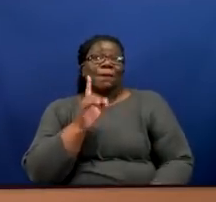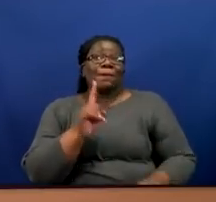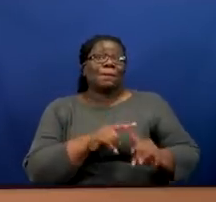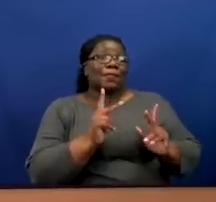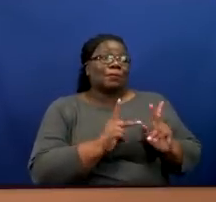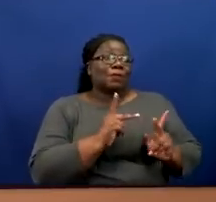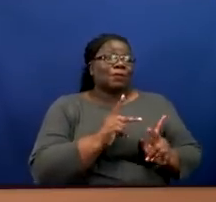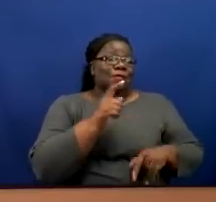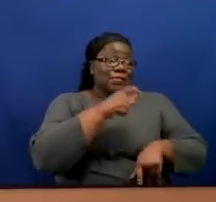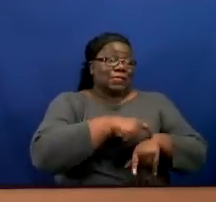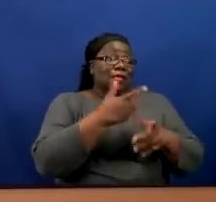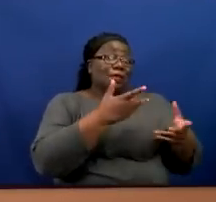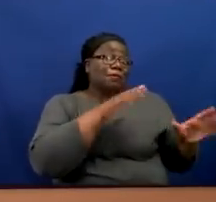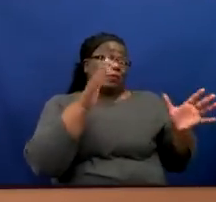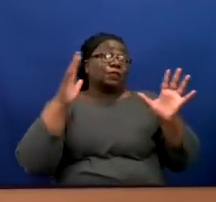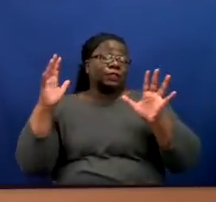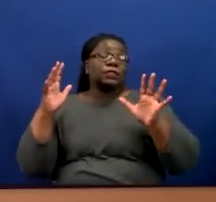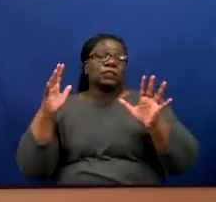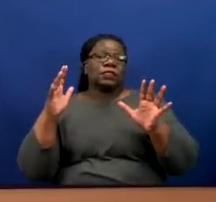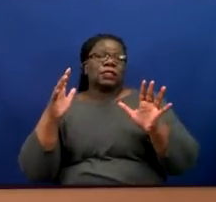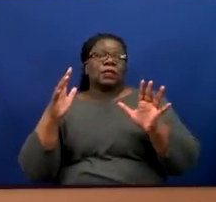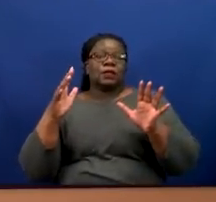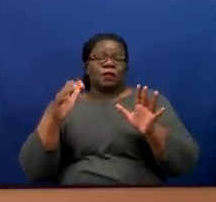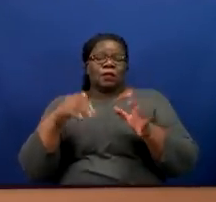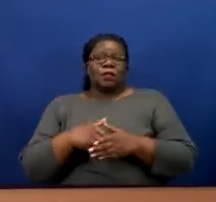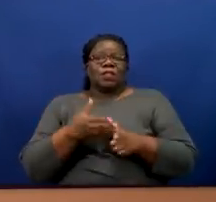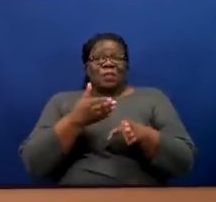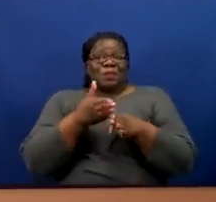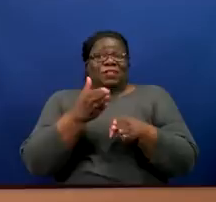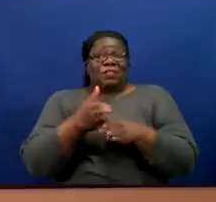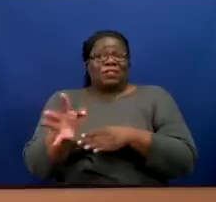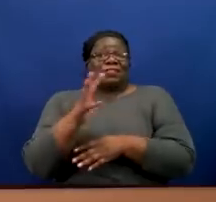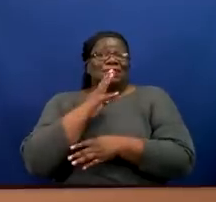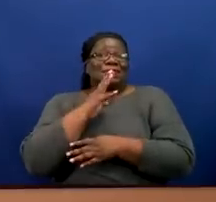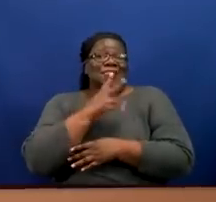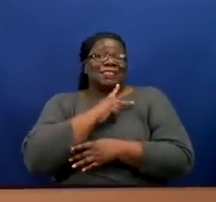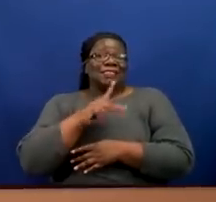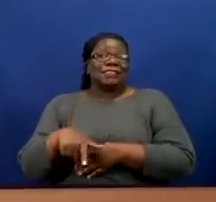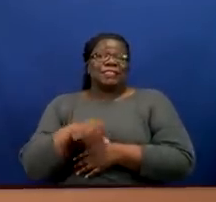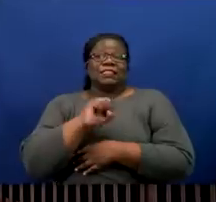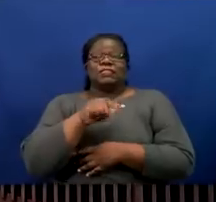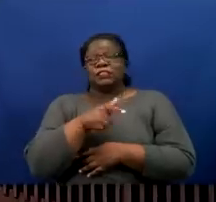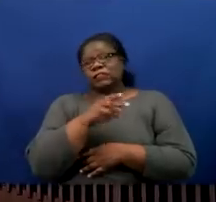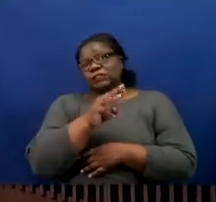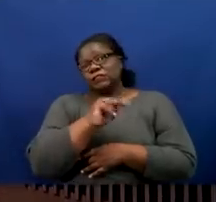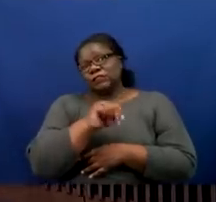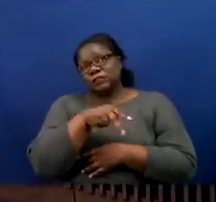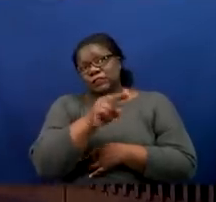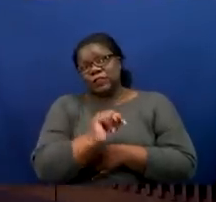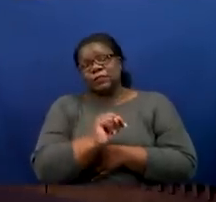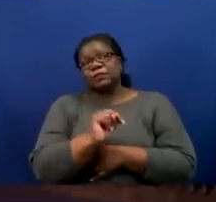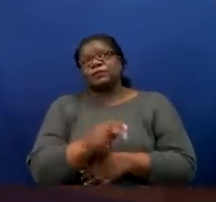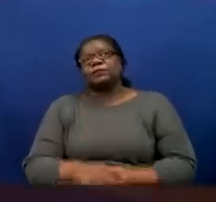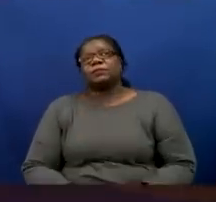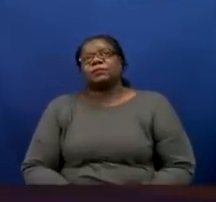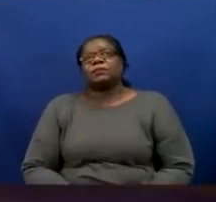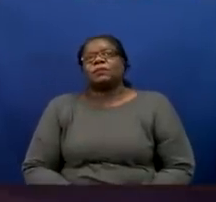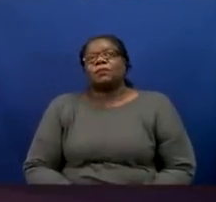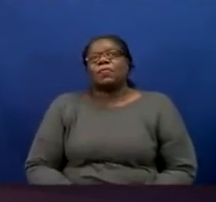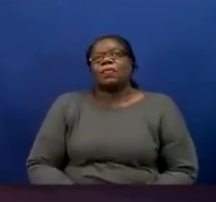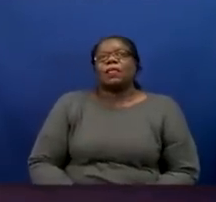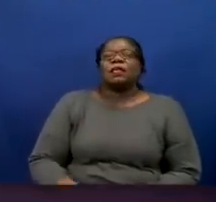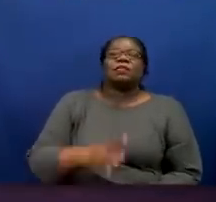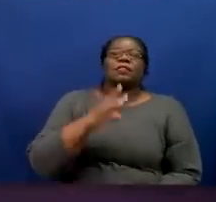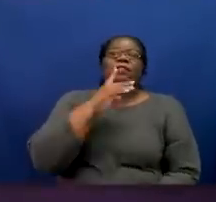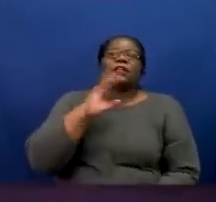they were praising, the only person doing the majority of the talking is King Solomon. King Solomon's talking all the way